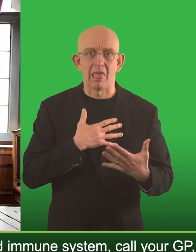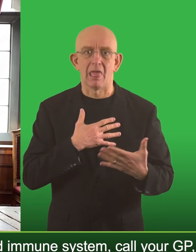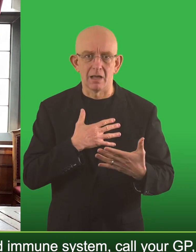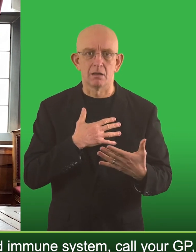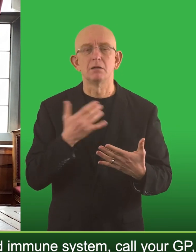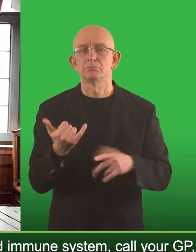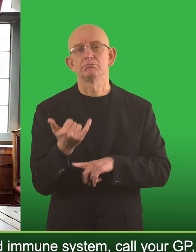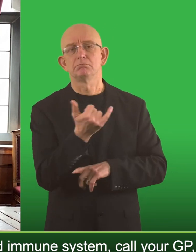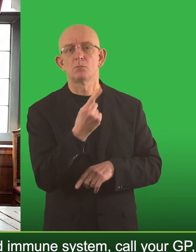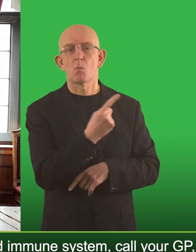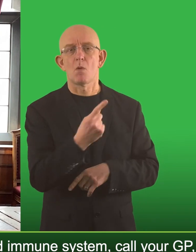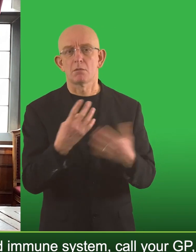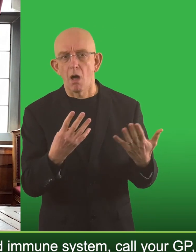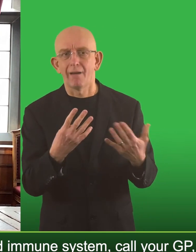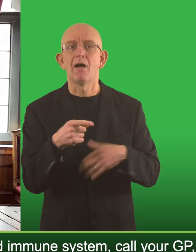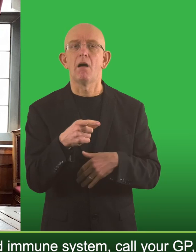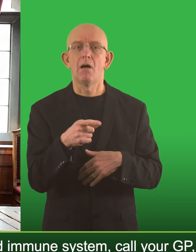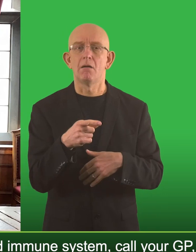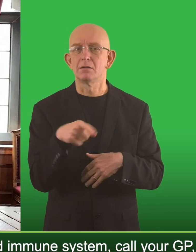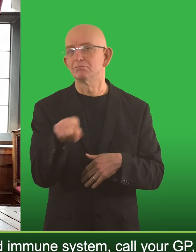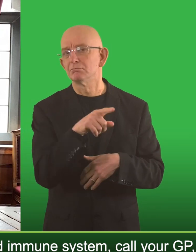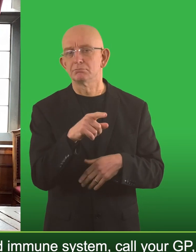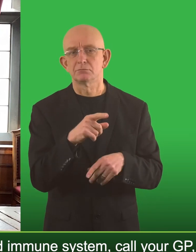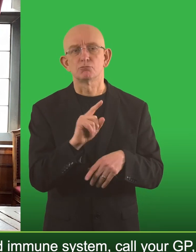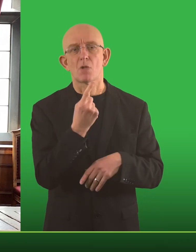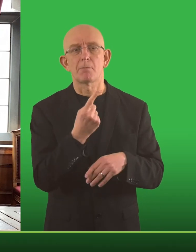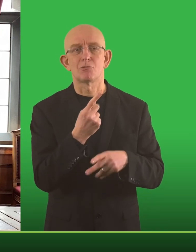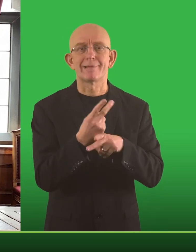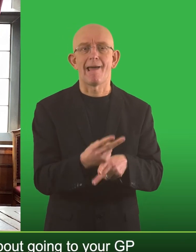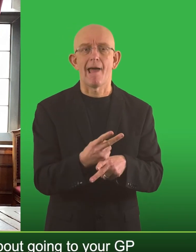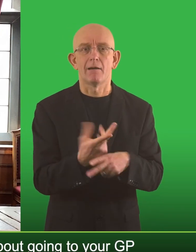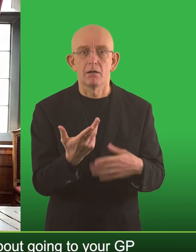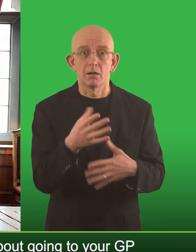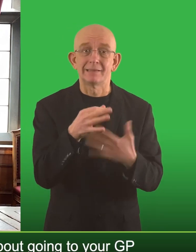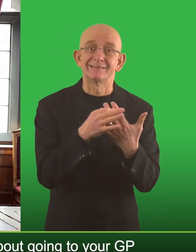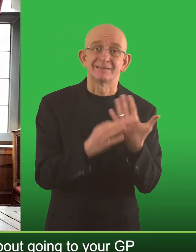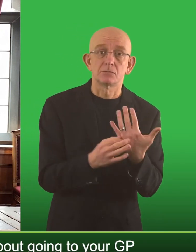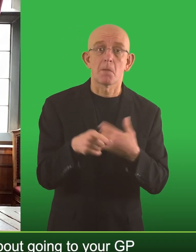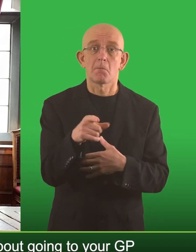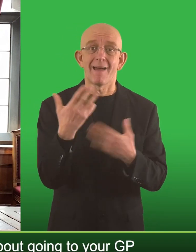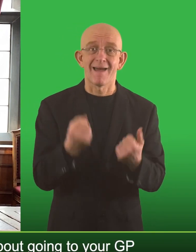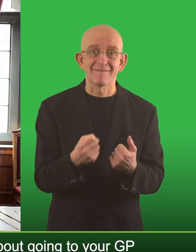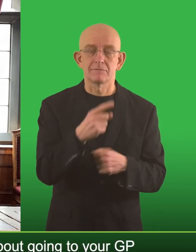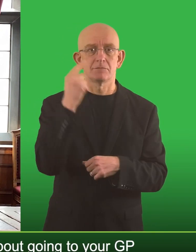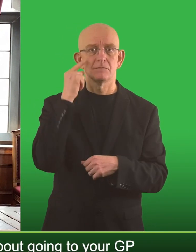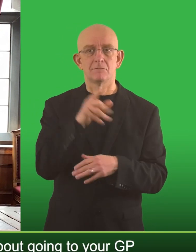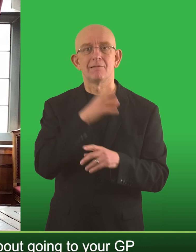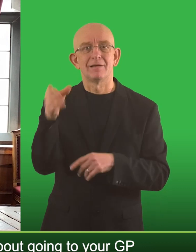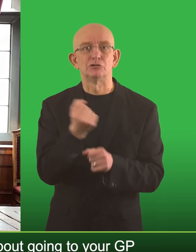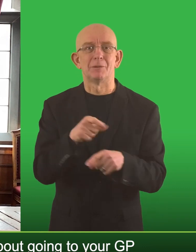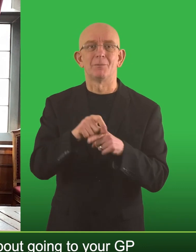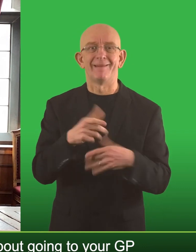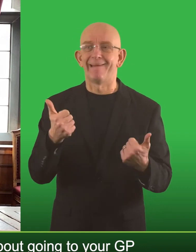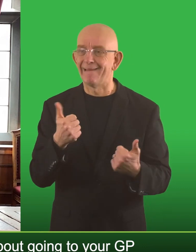threshold for calling your GP, but you use 119, use primary care. If you have symptoms, be careful about going to your GP,